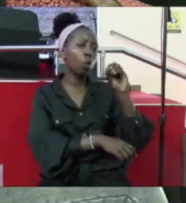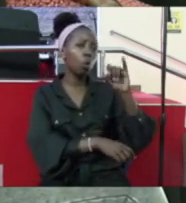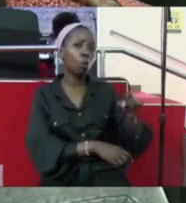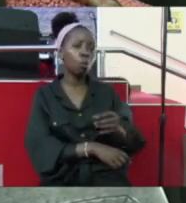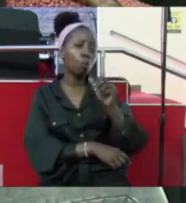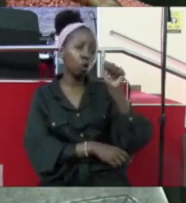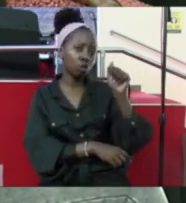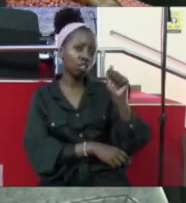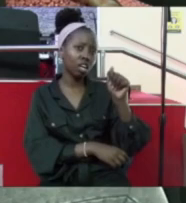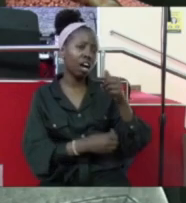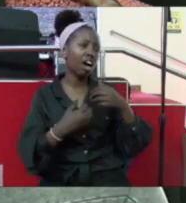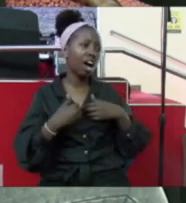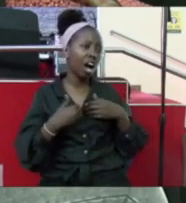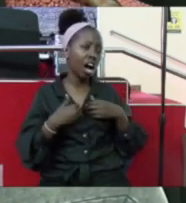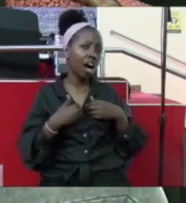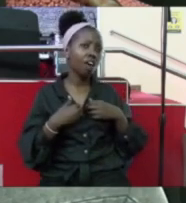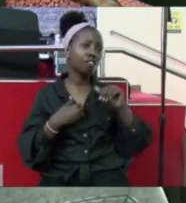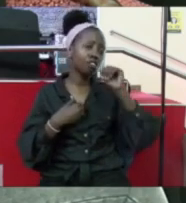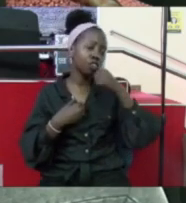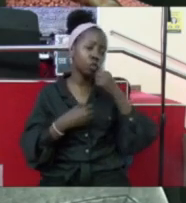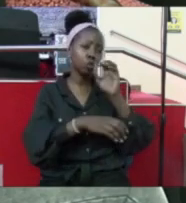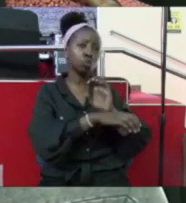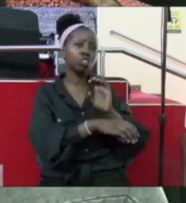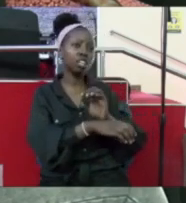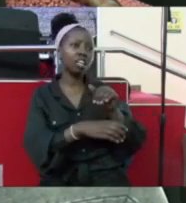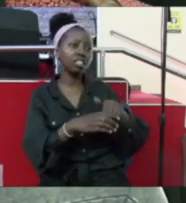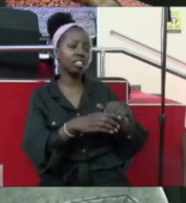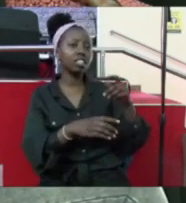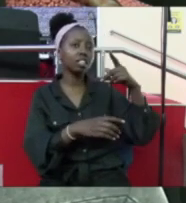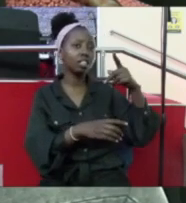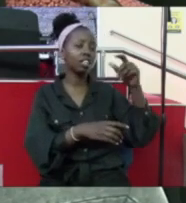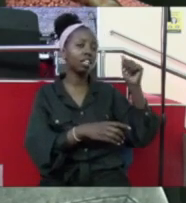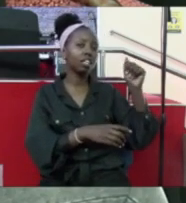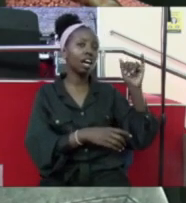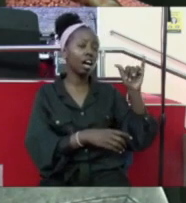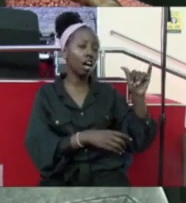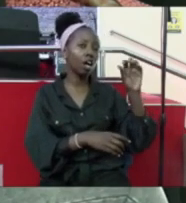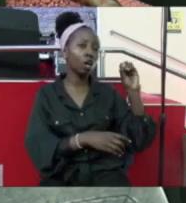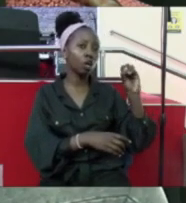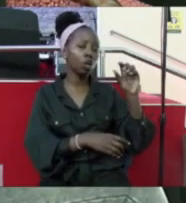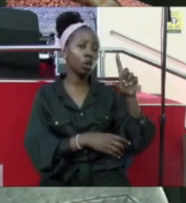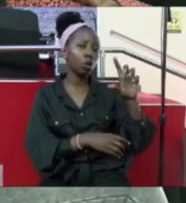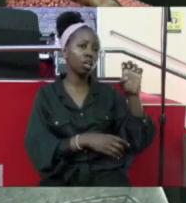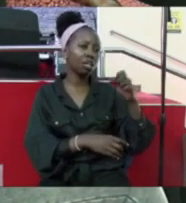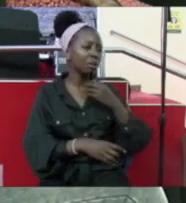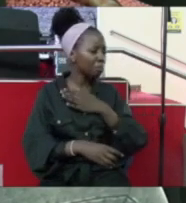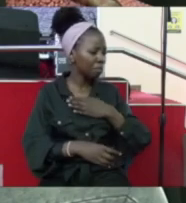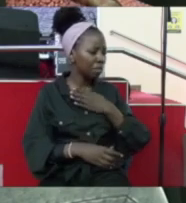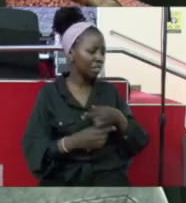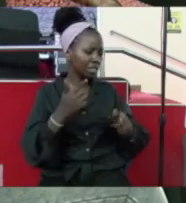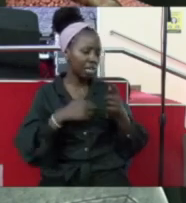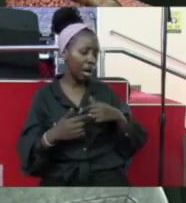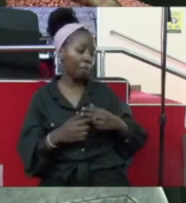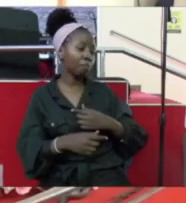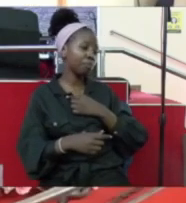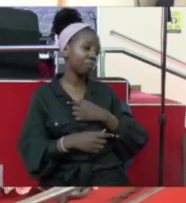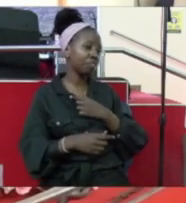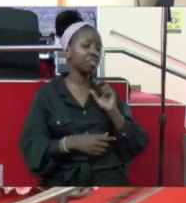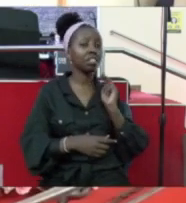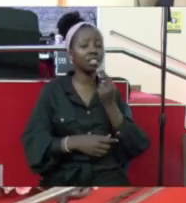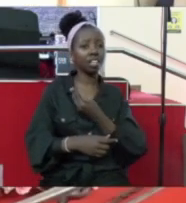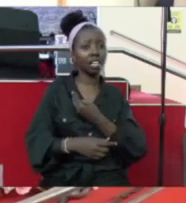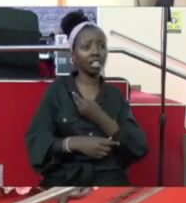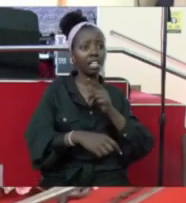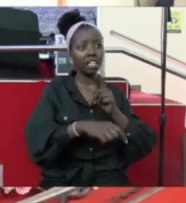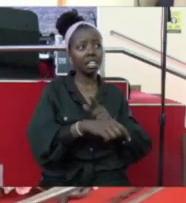Kayole. Ilifungua tawi pale Kayole. Kindly come and visit with us. Waweza ukaja ukatutembelea. That was on a Saturday.